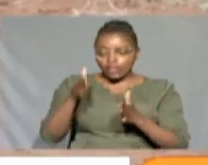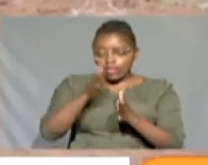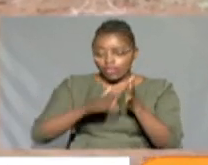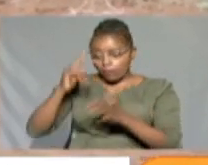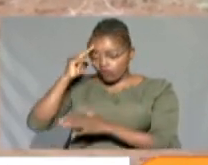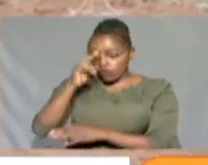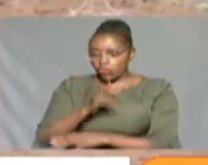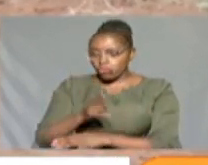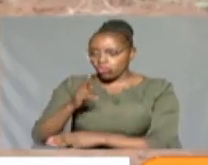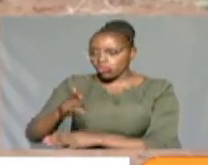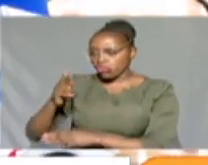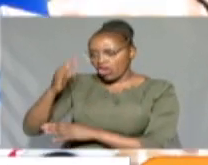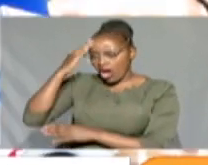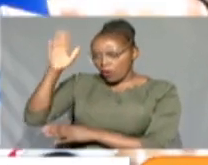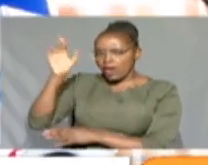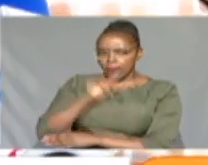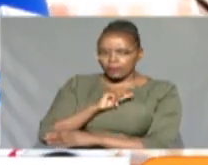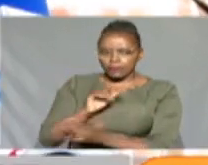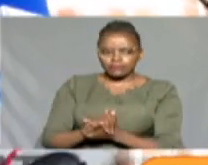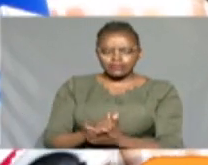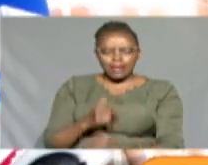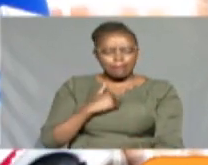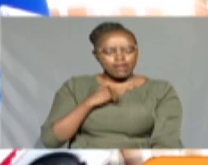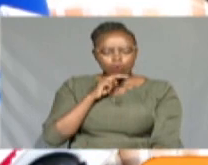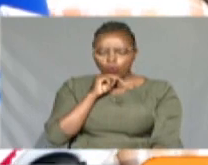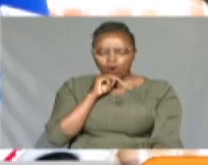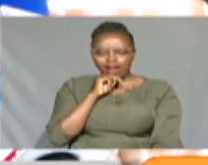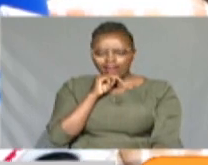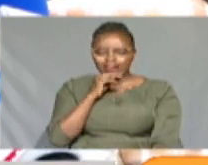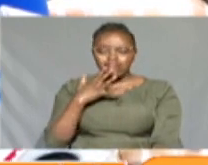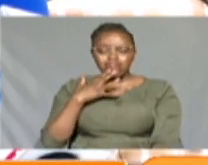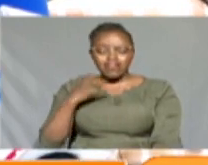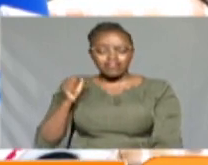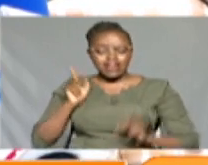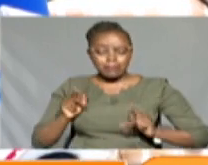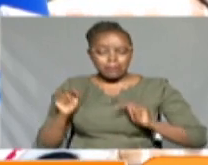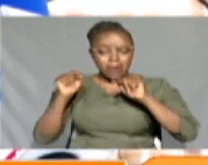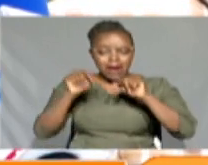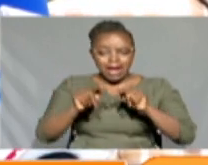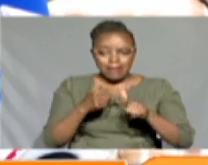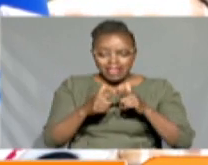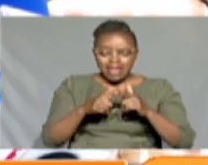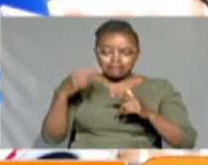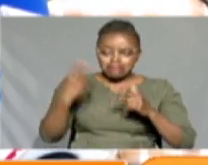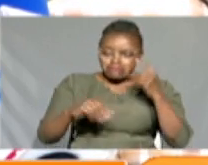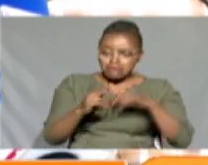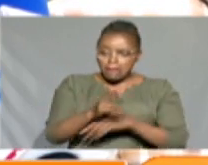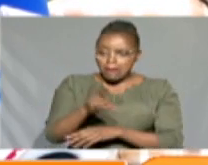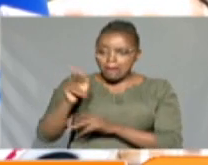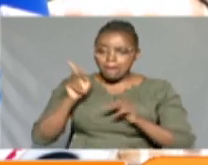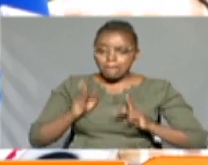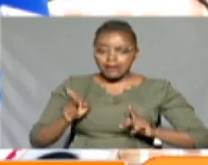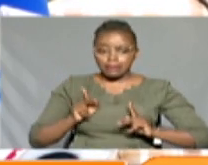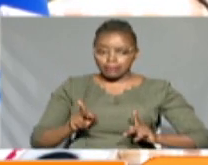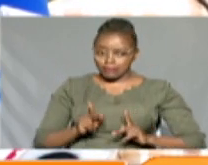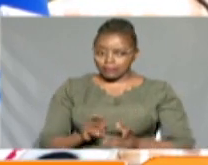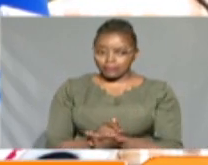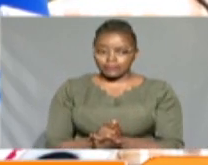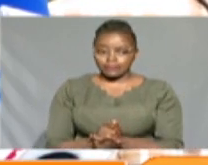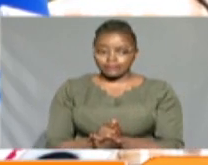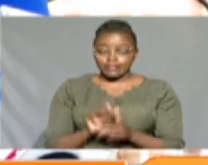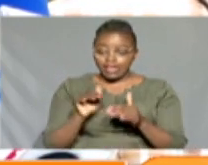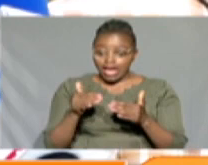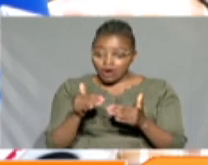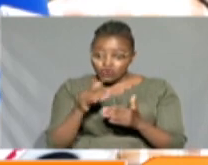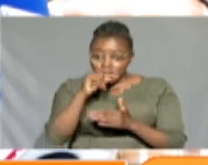mashambulizi hayo ilifahamika na wengi. I wonder how 500 people can come and attack people without